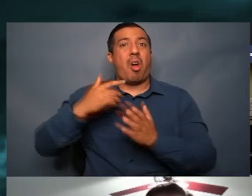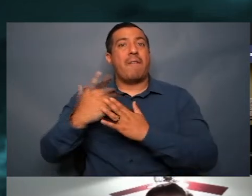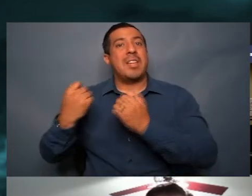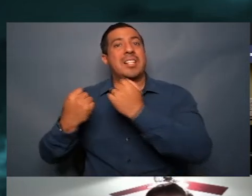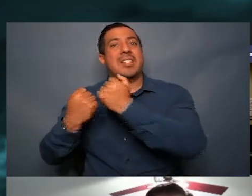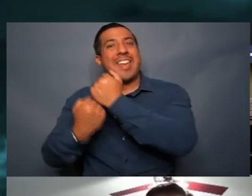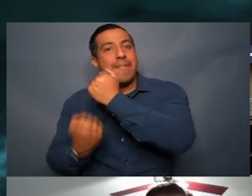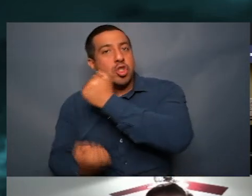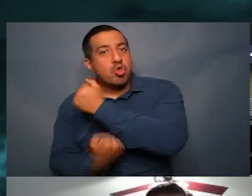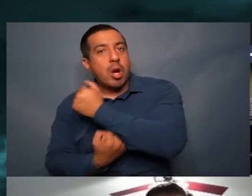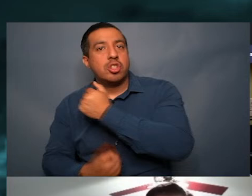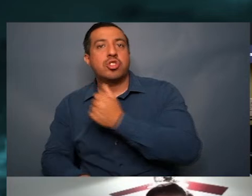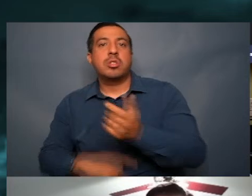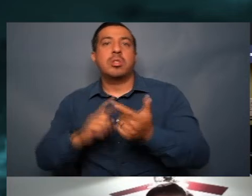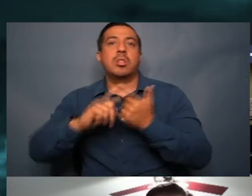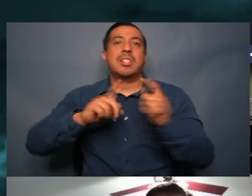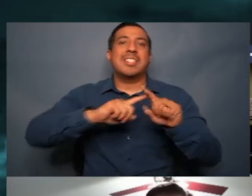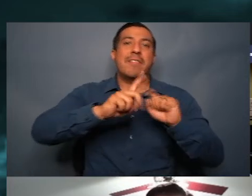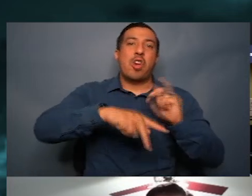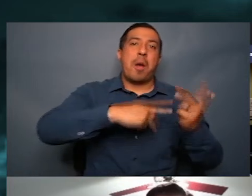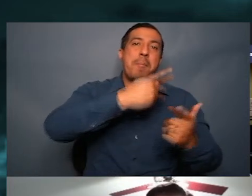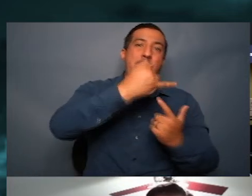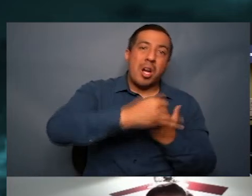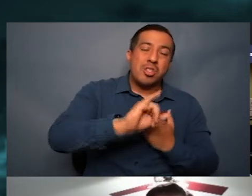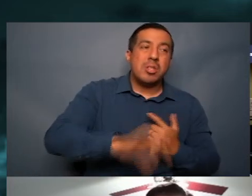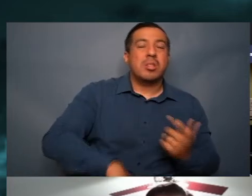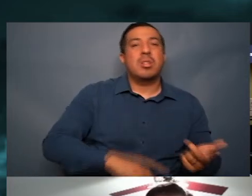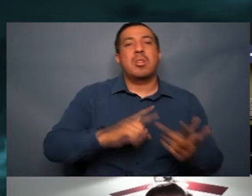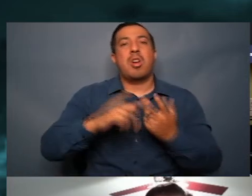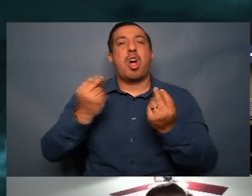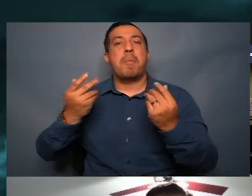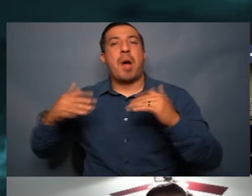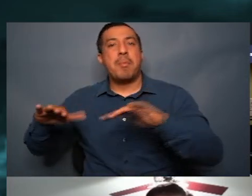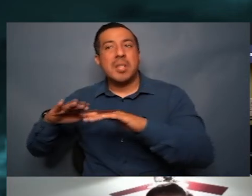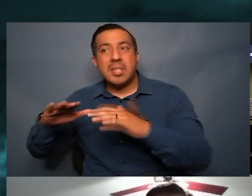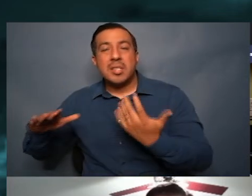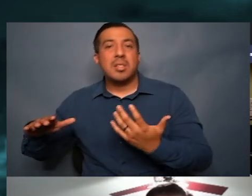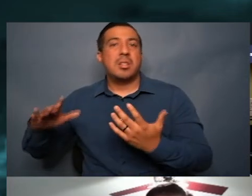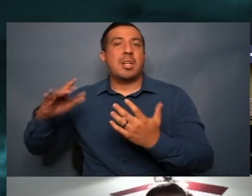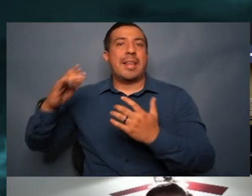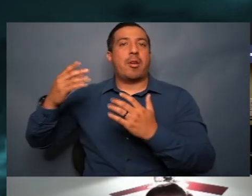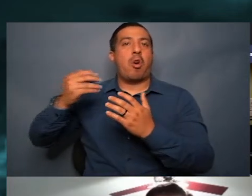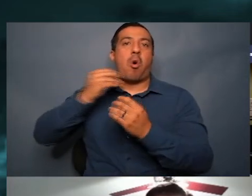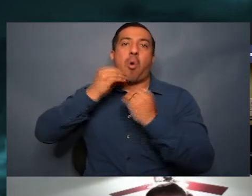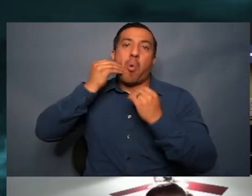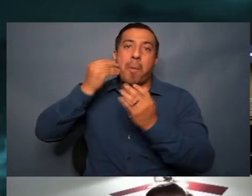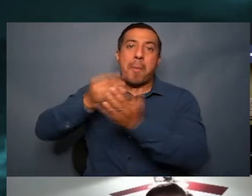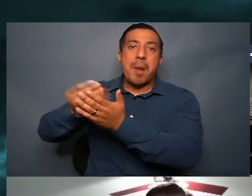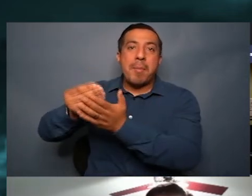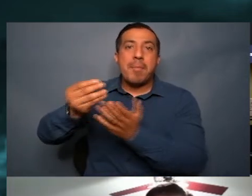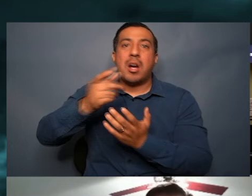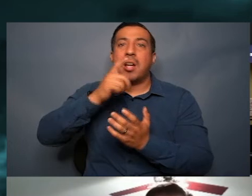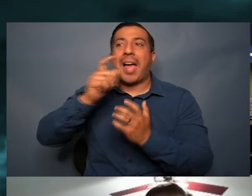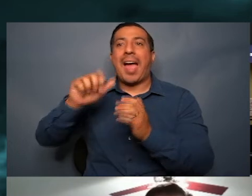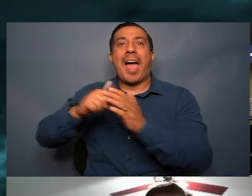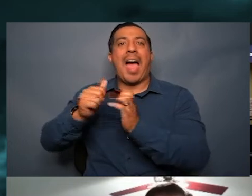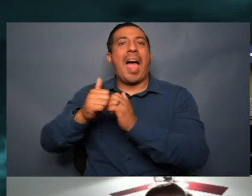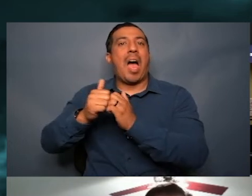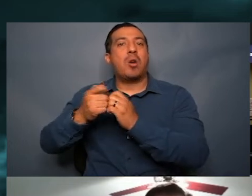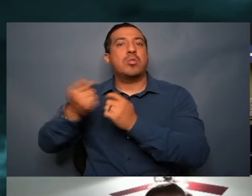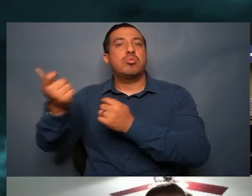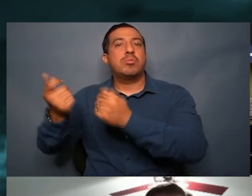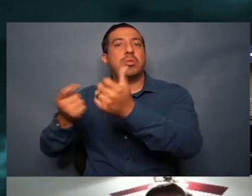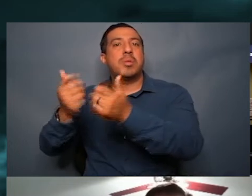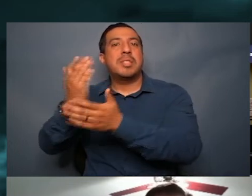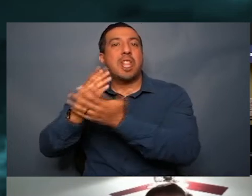flood risk reduction projects, property acquisition and home buyout. That's removing those homes and structures that are